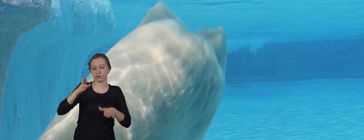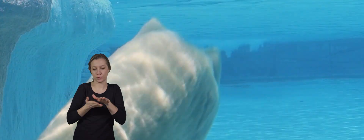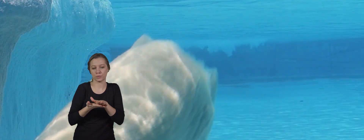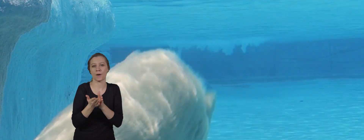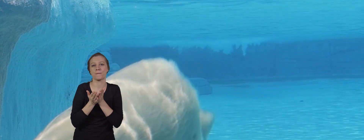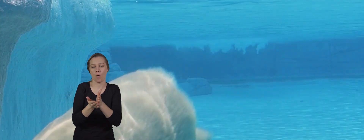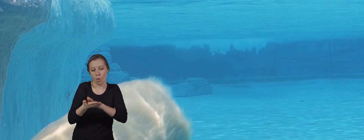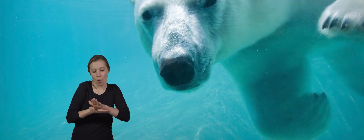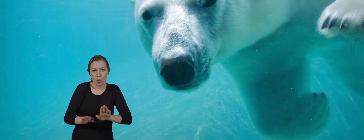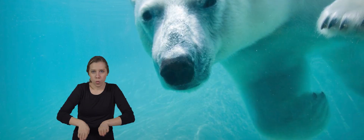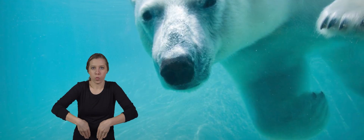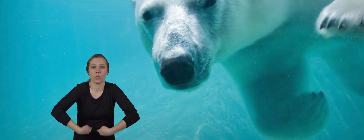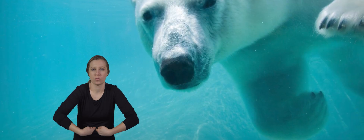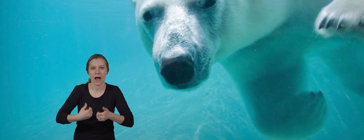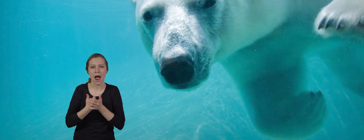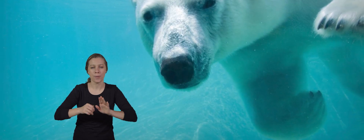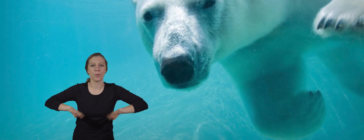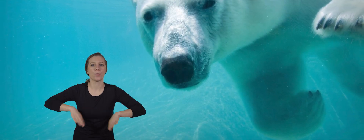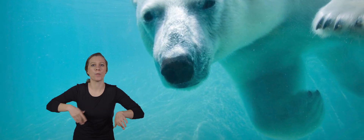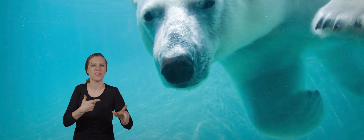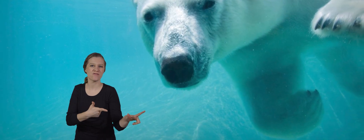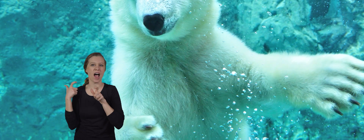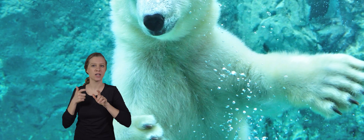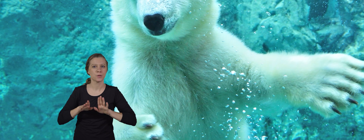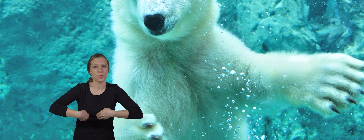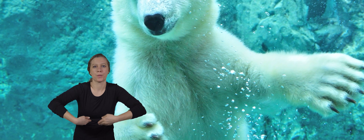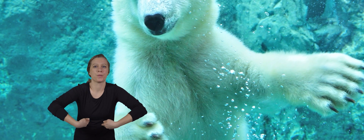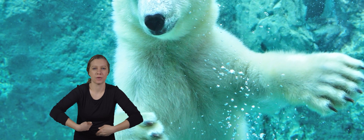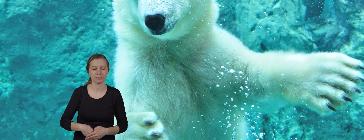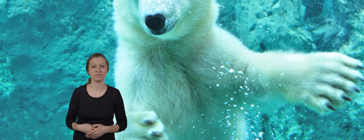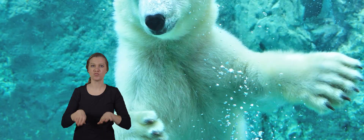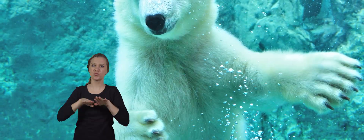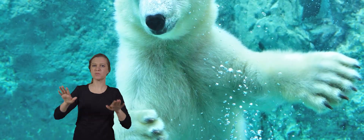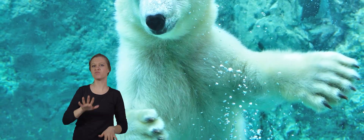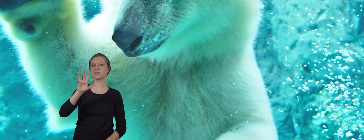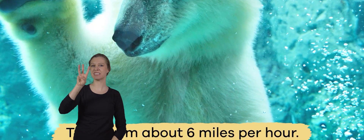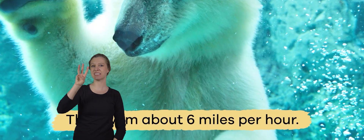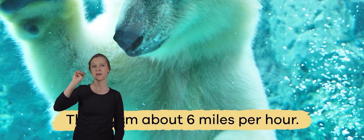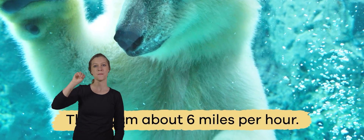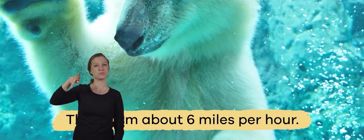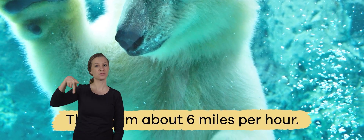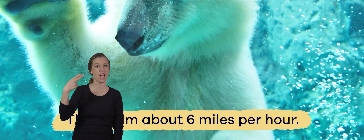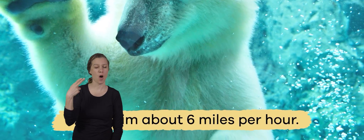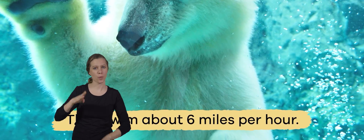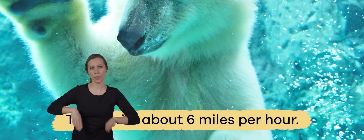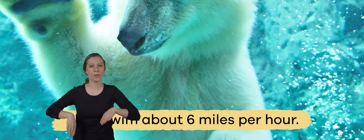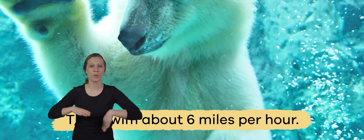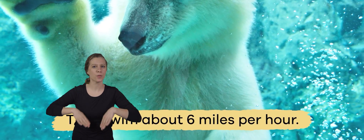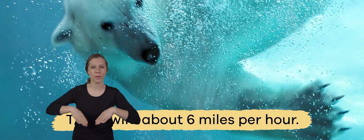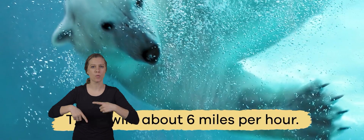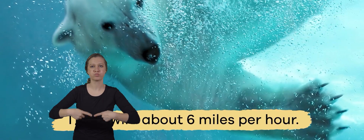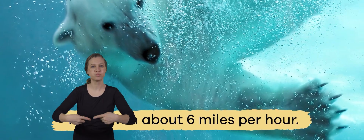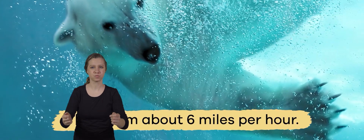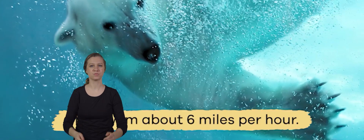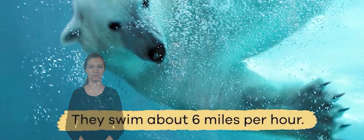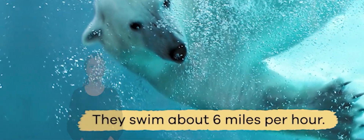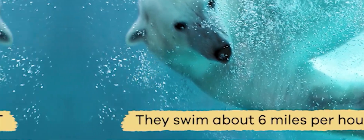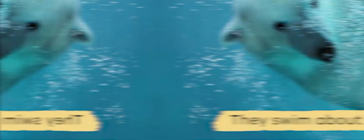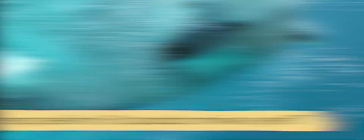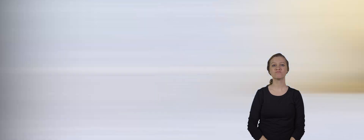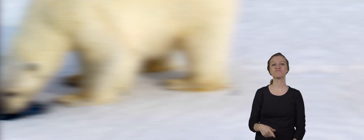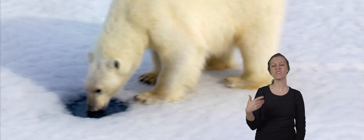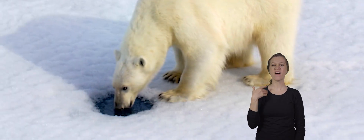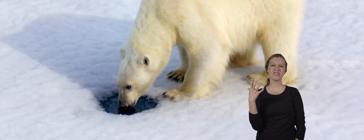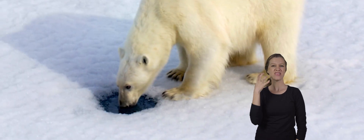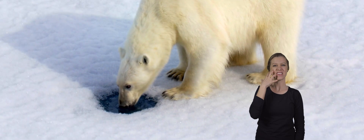flat like a rudder. This helps them to swim quite quickly. In fact, they swim about 6 miles per hour.